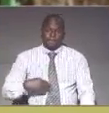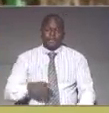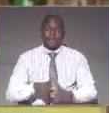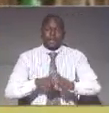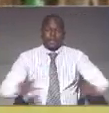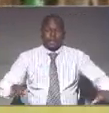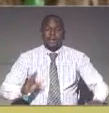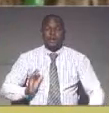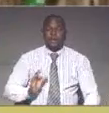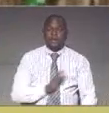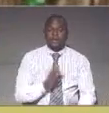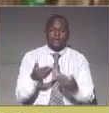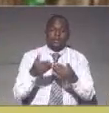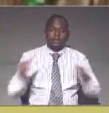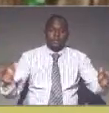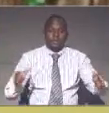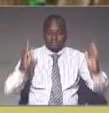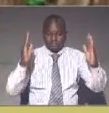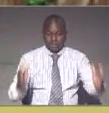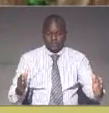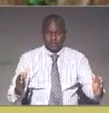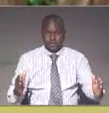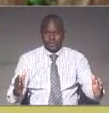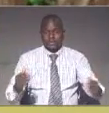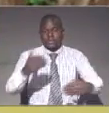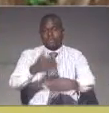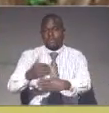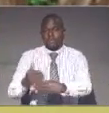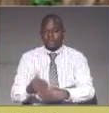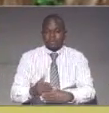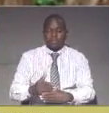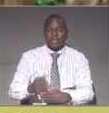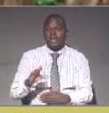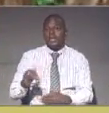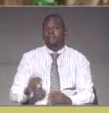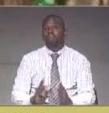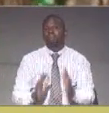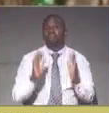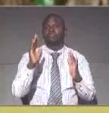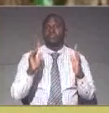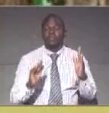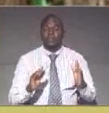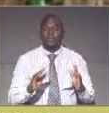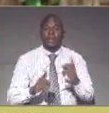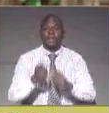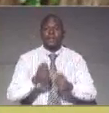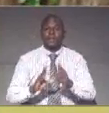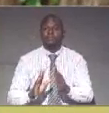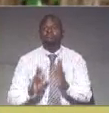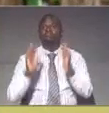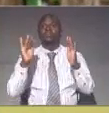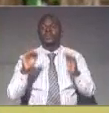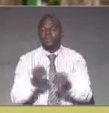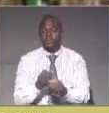board opened those boundaries and they put stones and these other trees, they are called milk trees, that